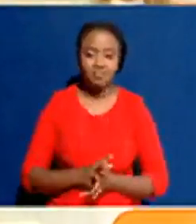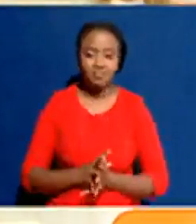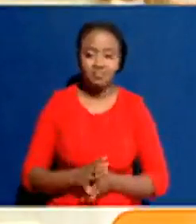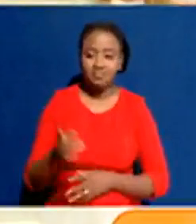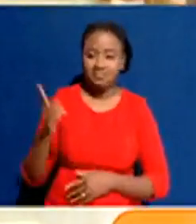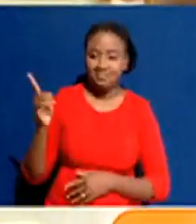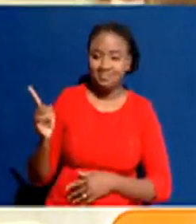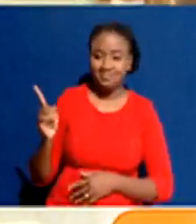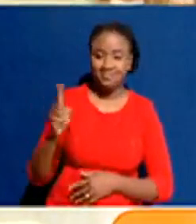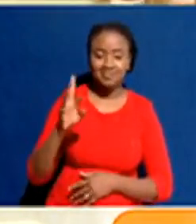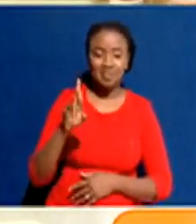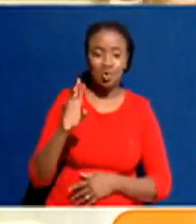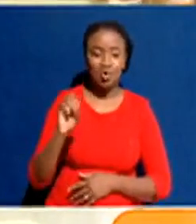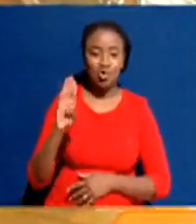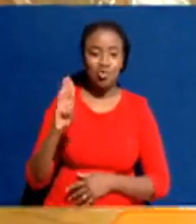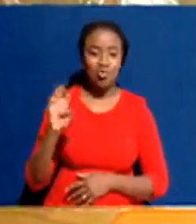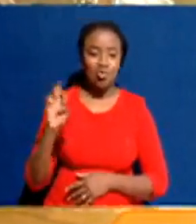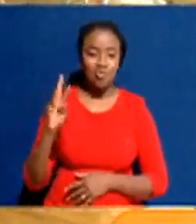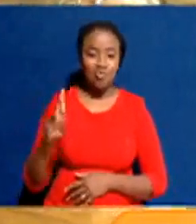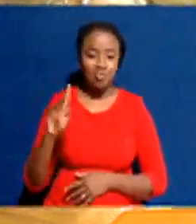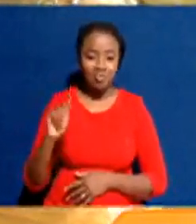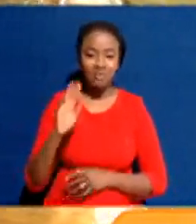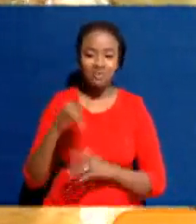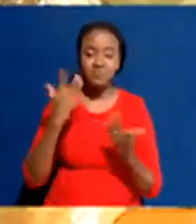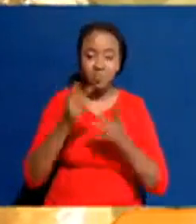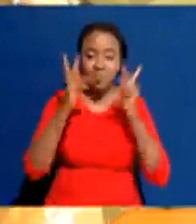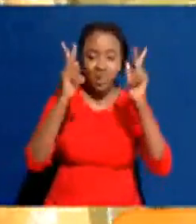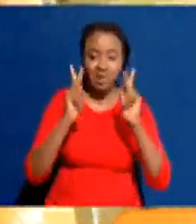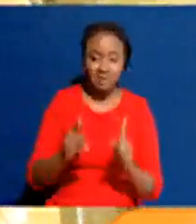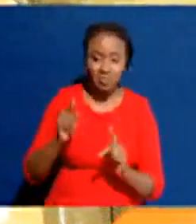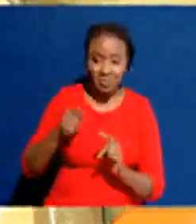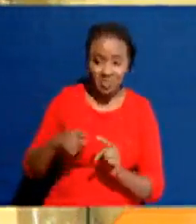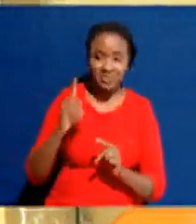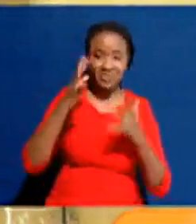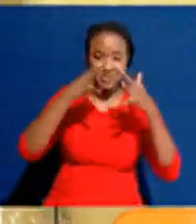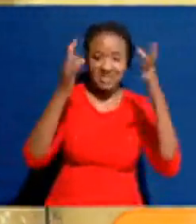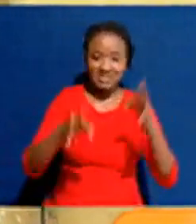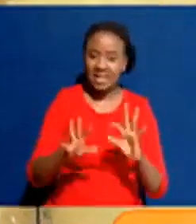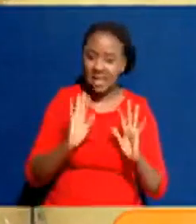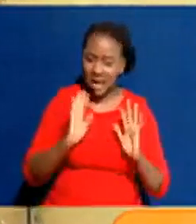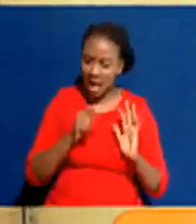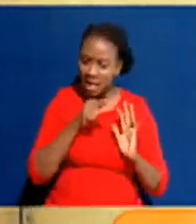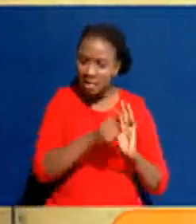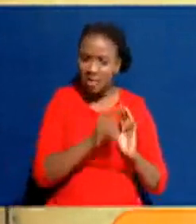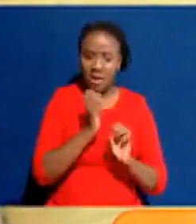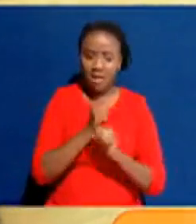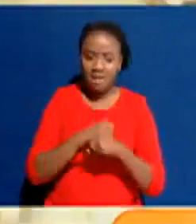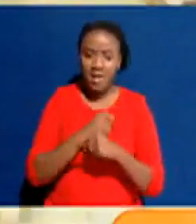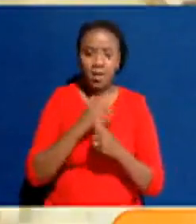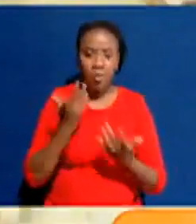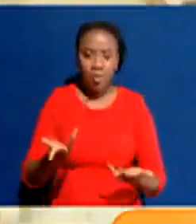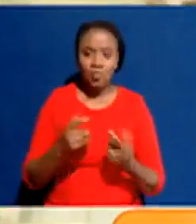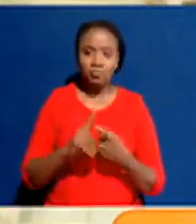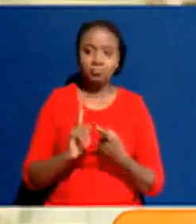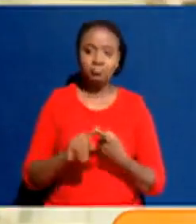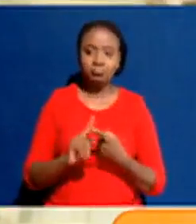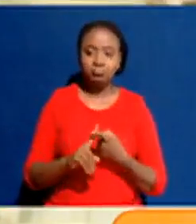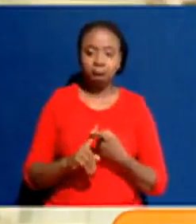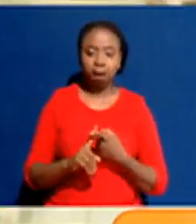Okello, a cassava farmer from Kisumu, is part of a group that has taken cassava value addition a notch higher. From